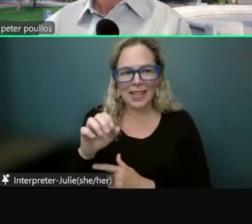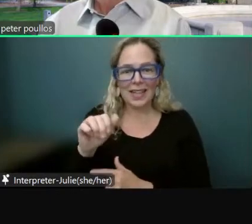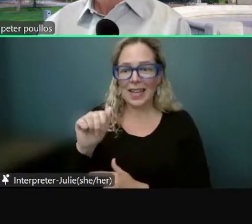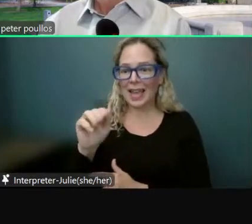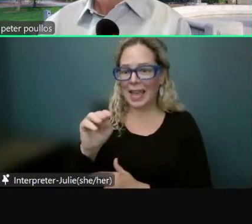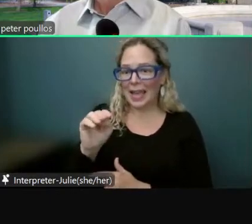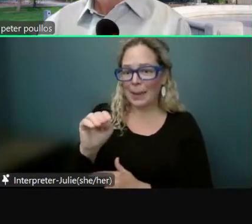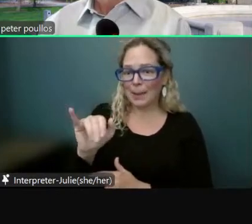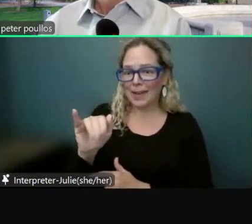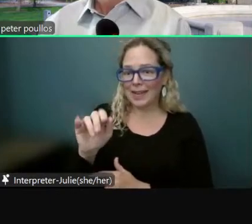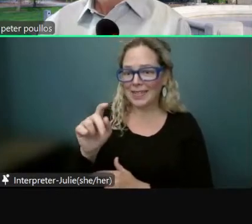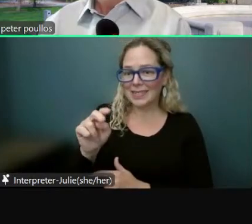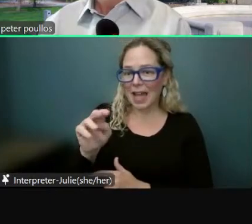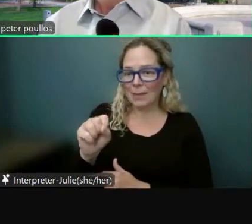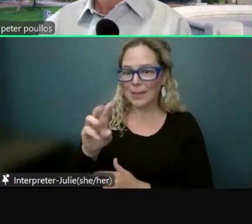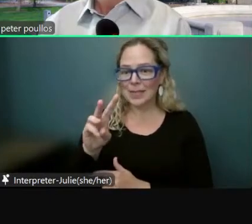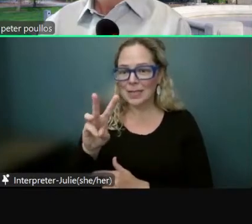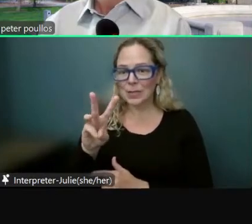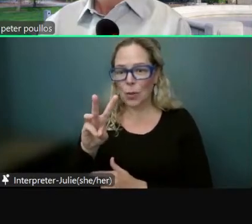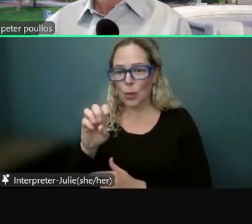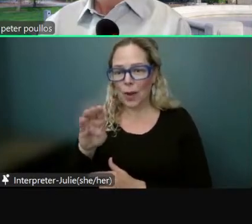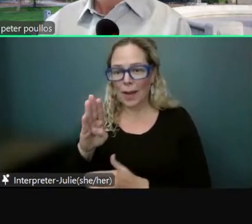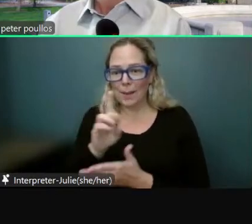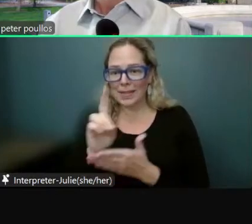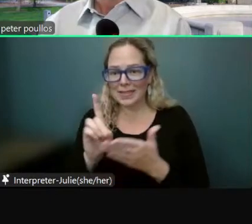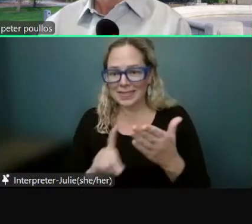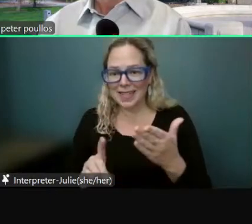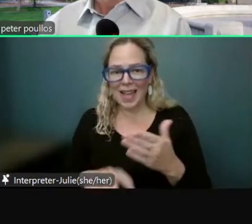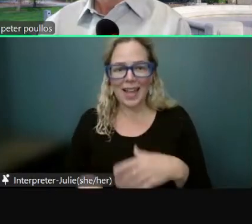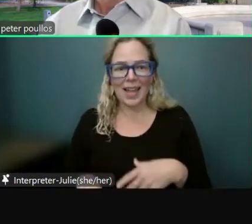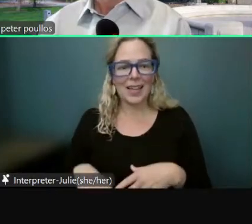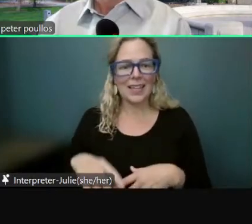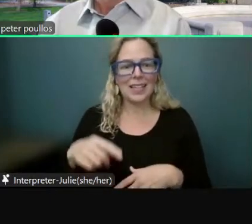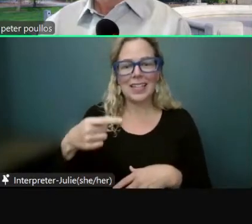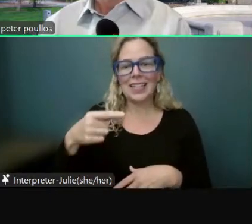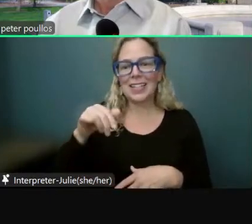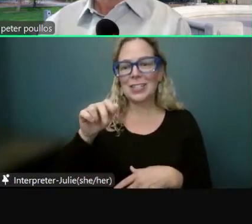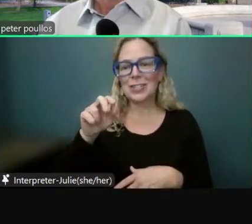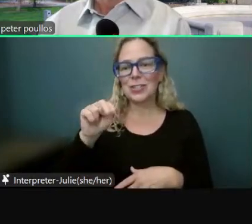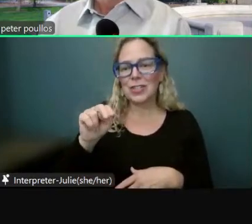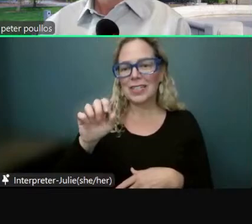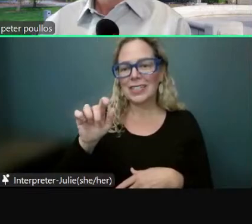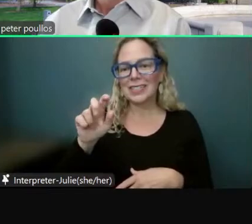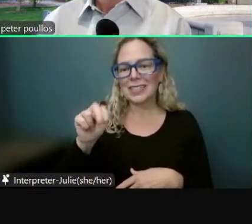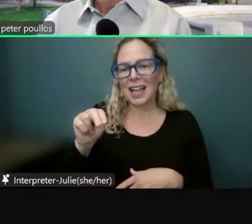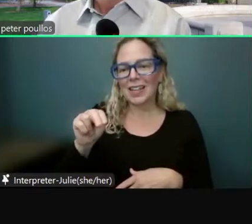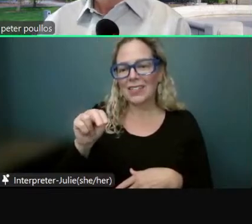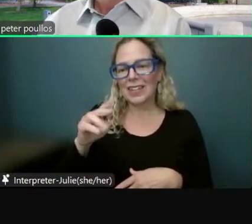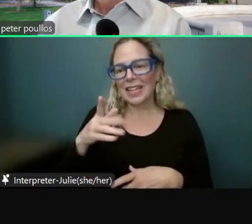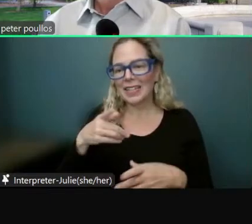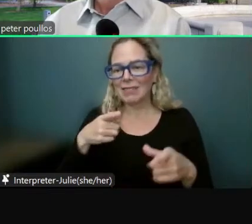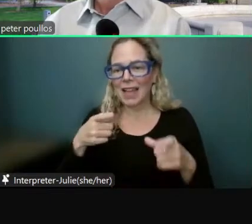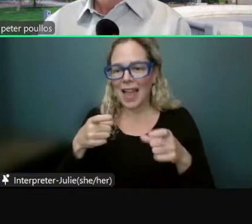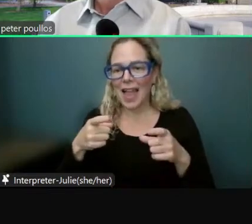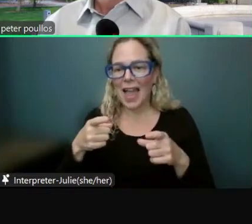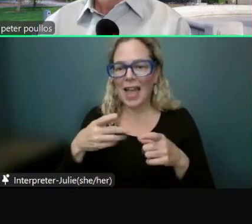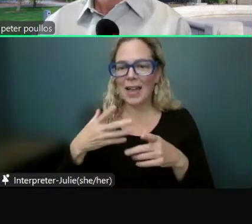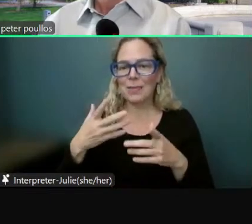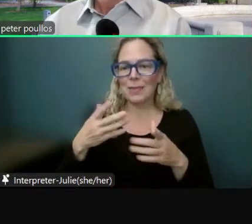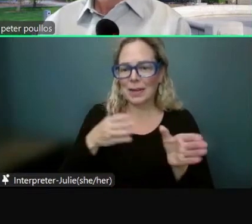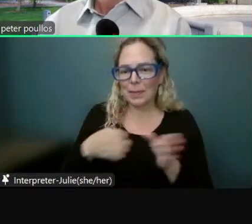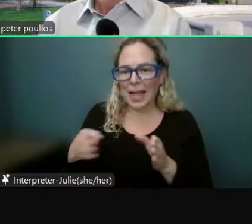and graphic design. Gene Sullivan is our admin, event planning